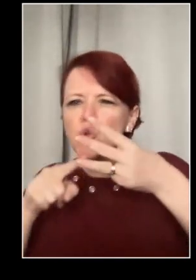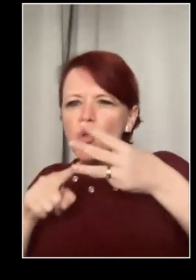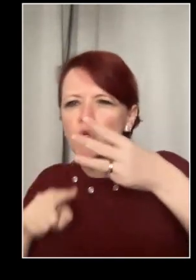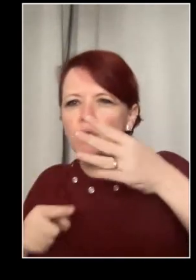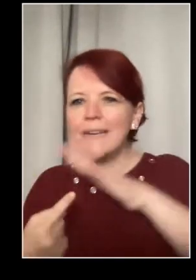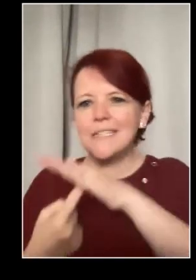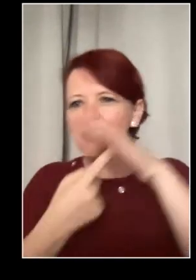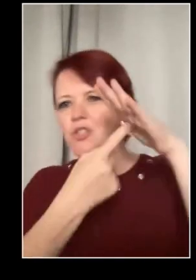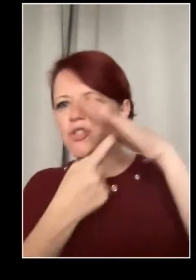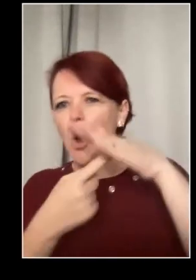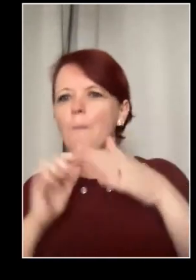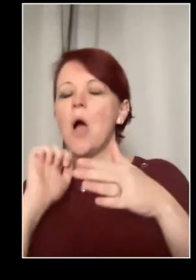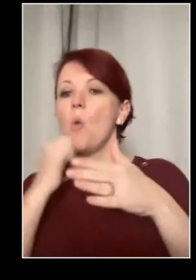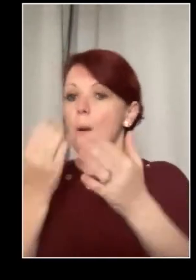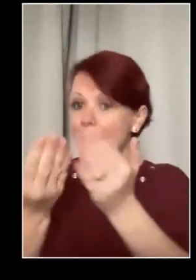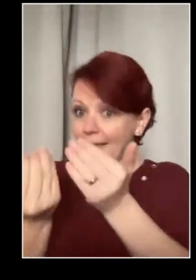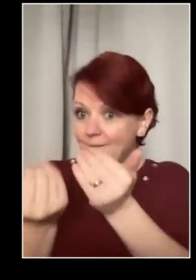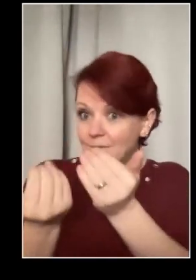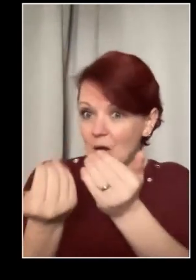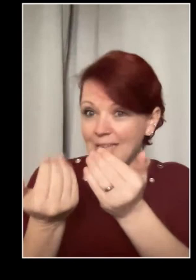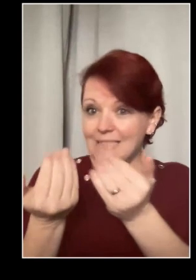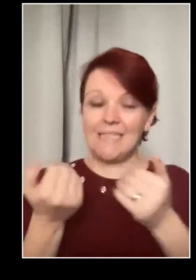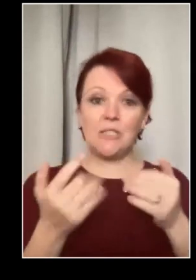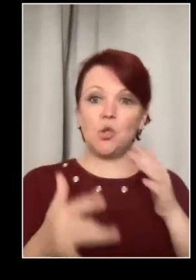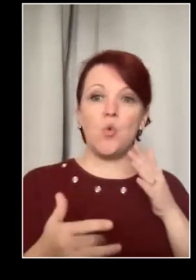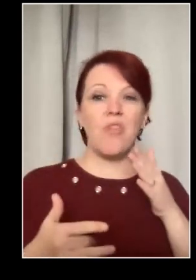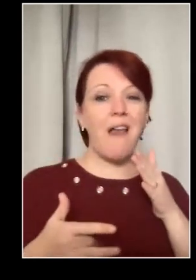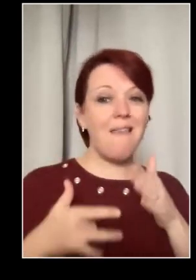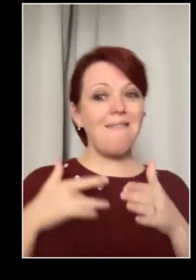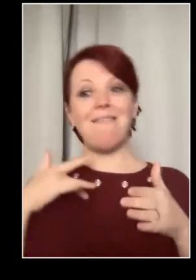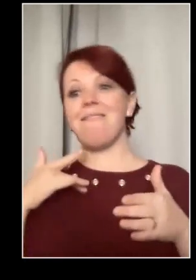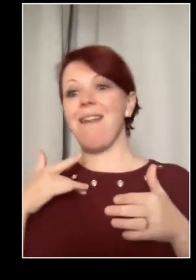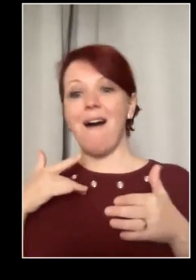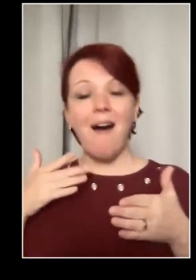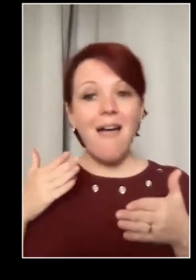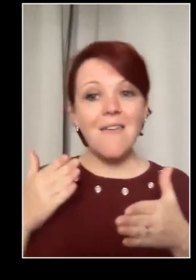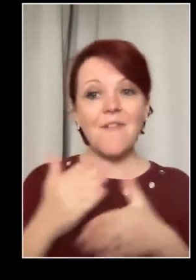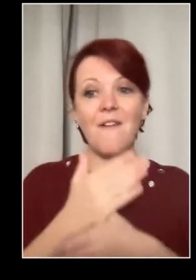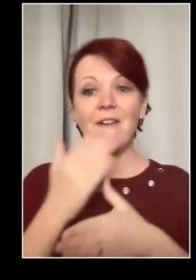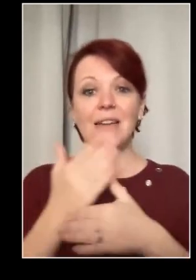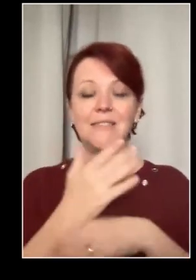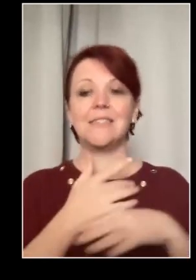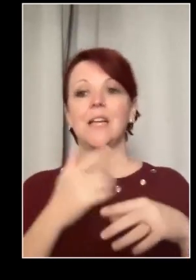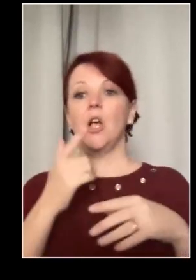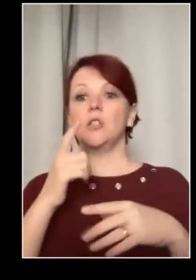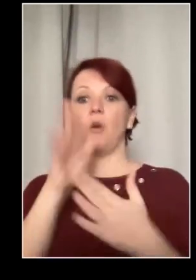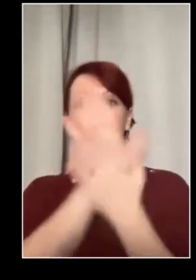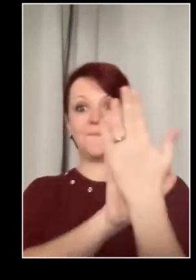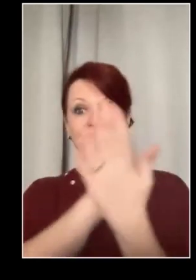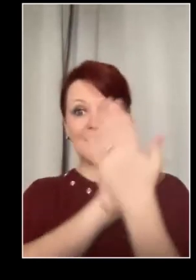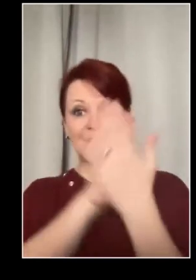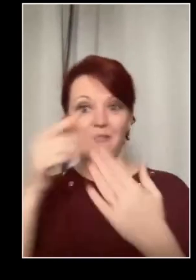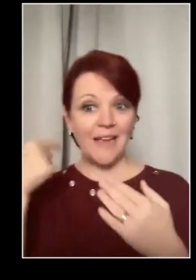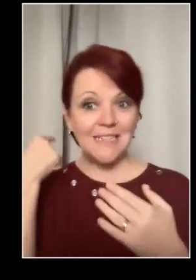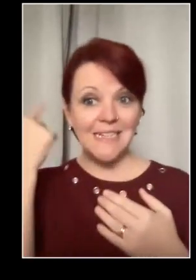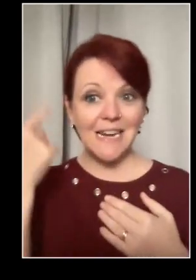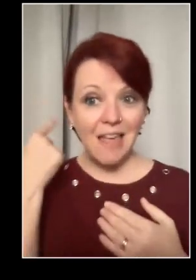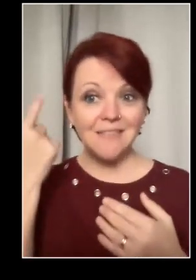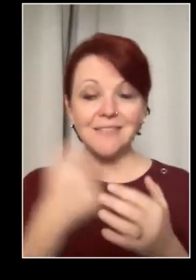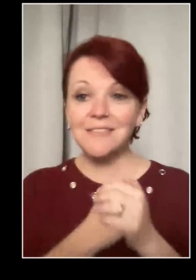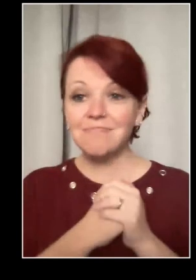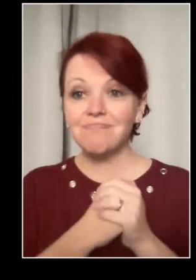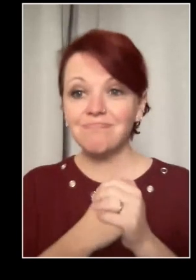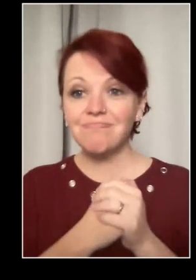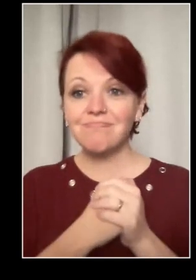Wednesday, the 1st of December. This will be a live event and people will also be able to go there in person as well, and it will be broadcast on the App